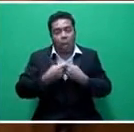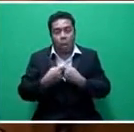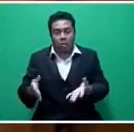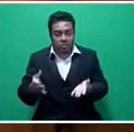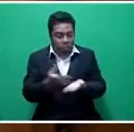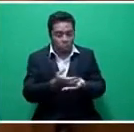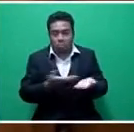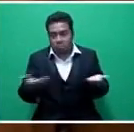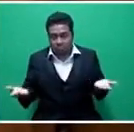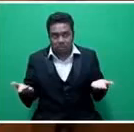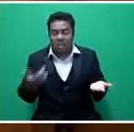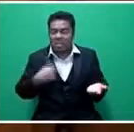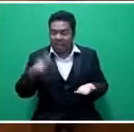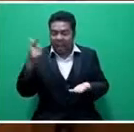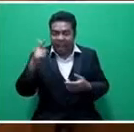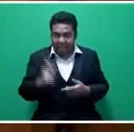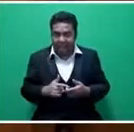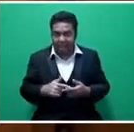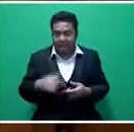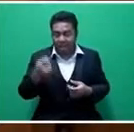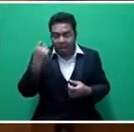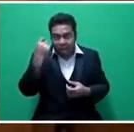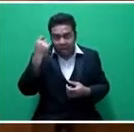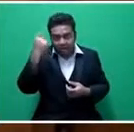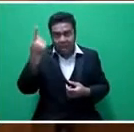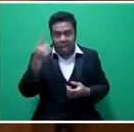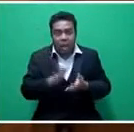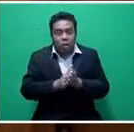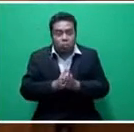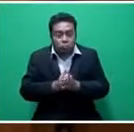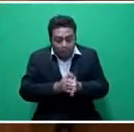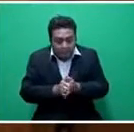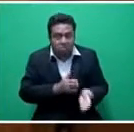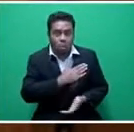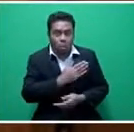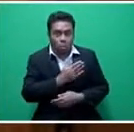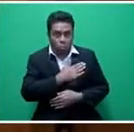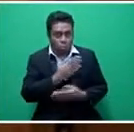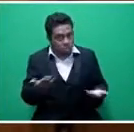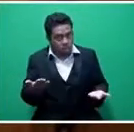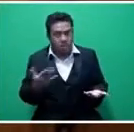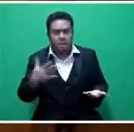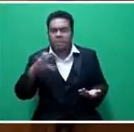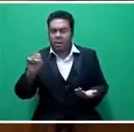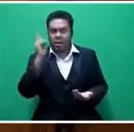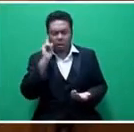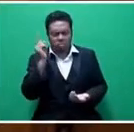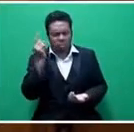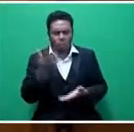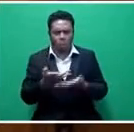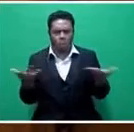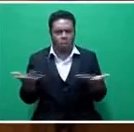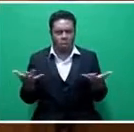said, I lack human values, understanding and compassion, according to Honourable Prasad. I wonder, Mr. Speaker, say